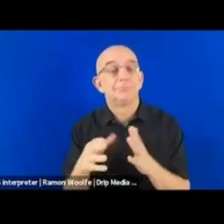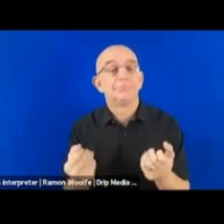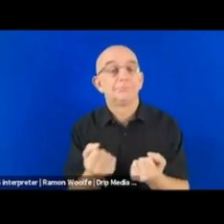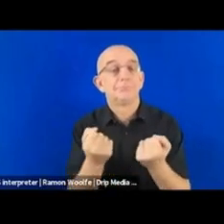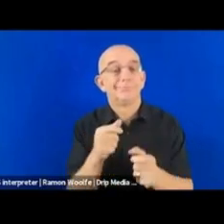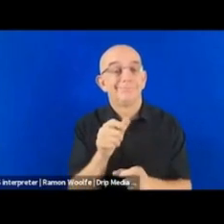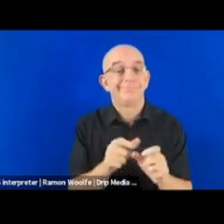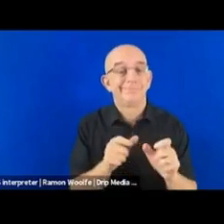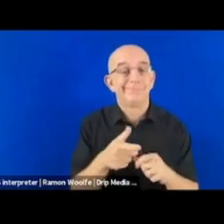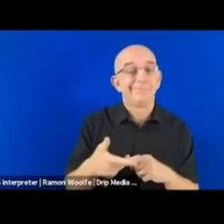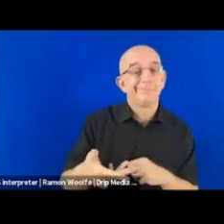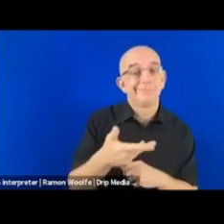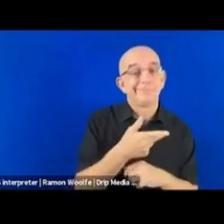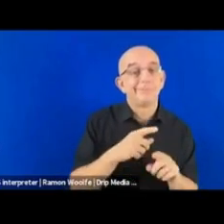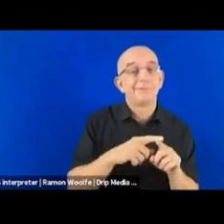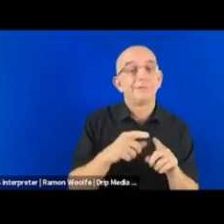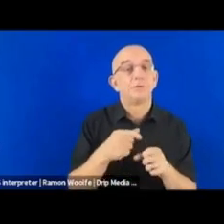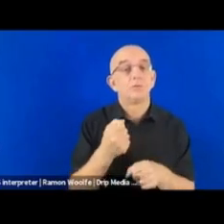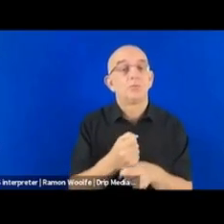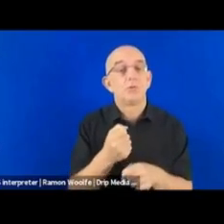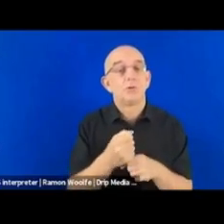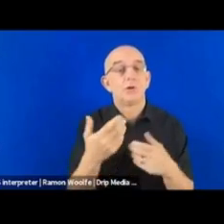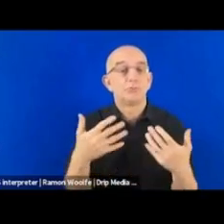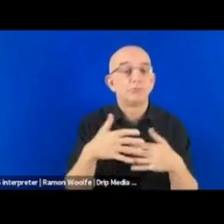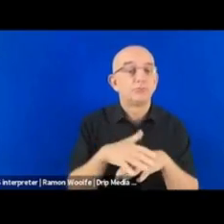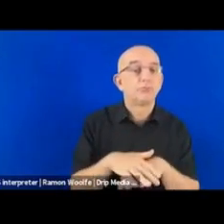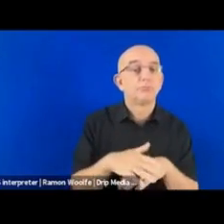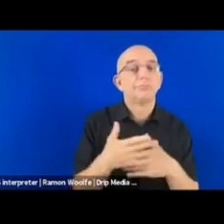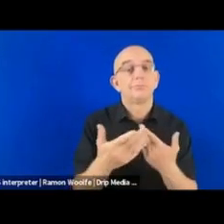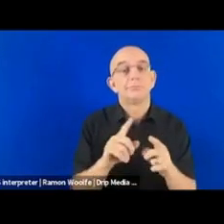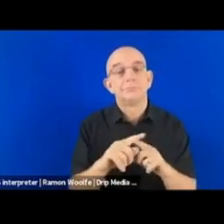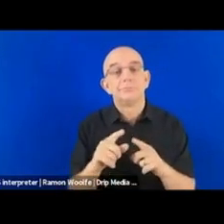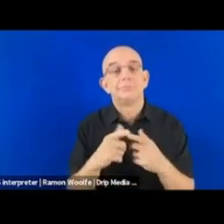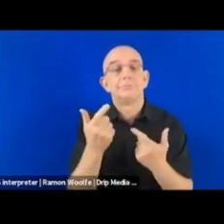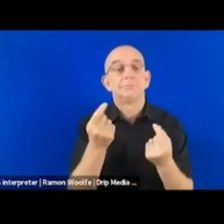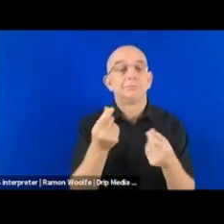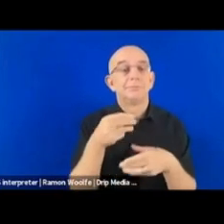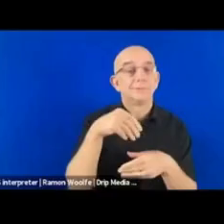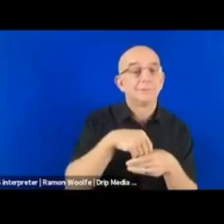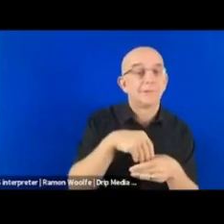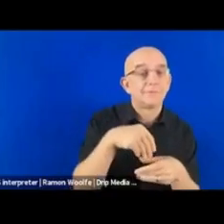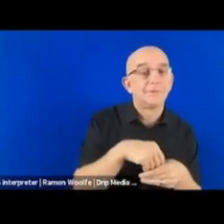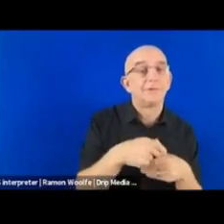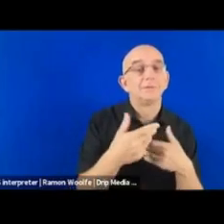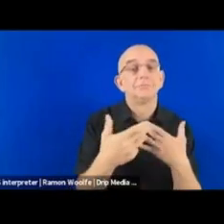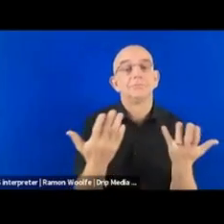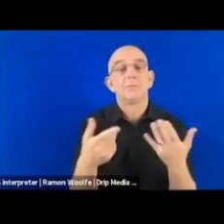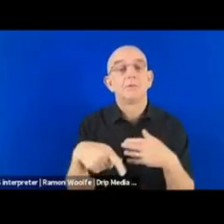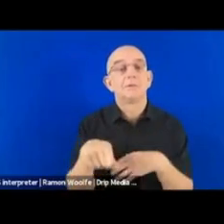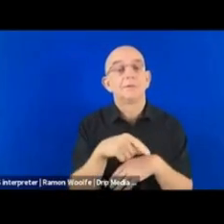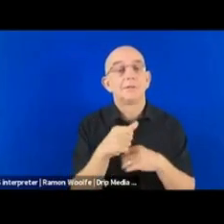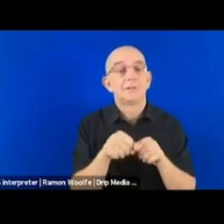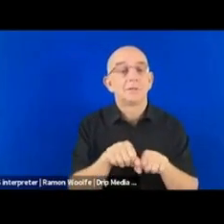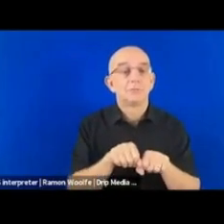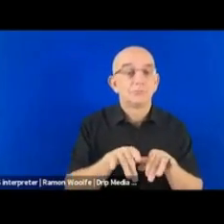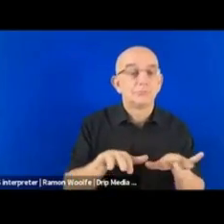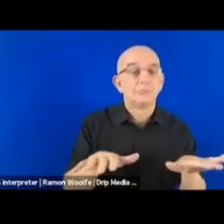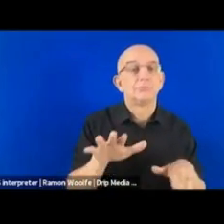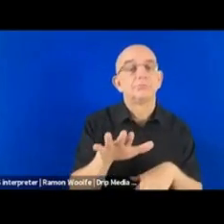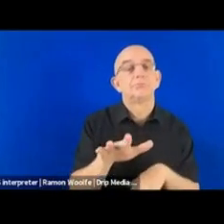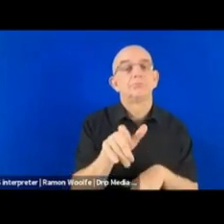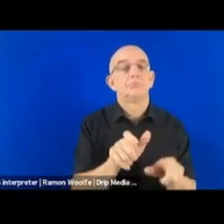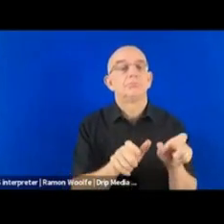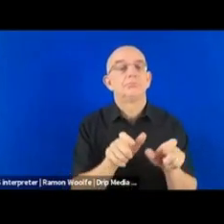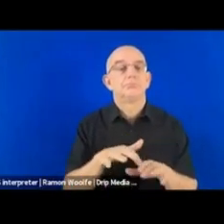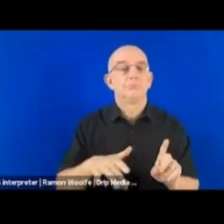in training these community development, social welfare, but also other related extension workers who